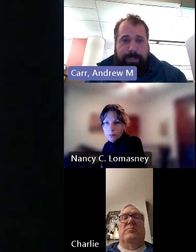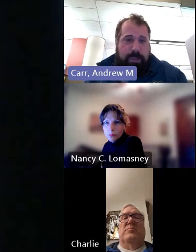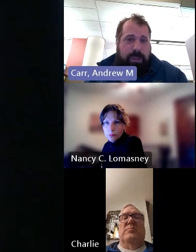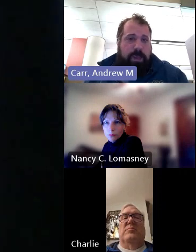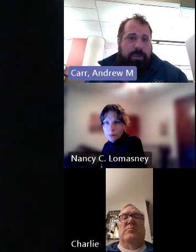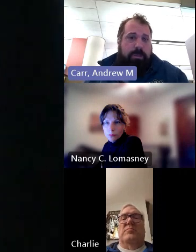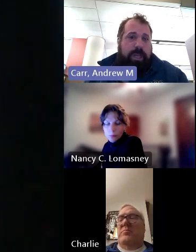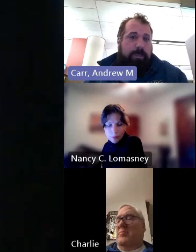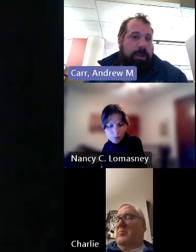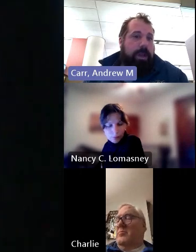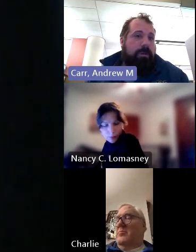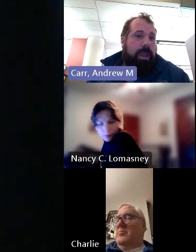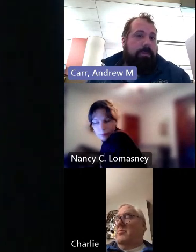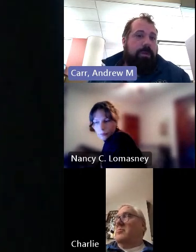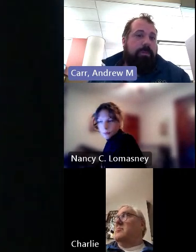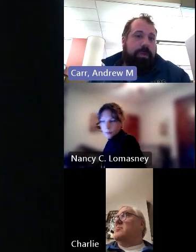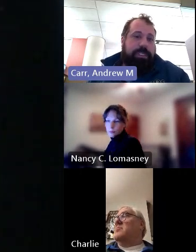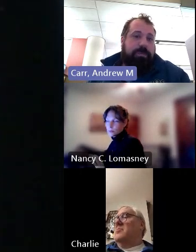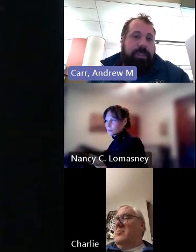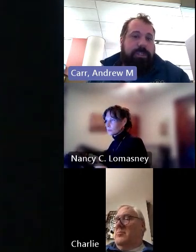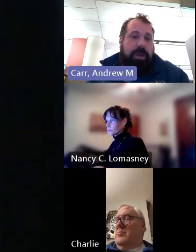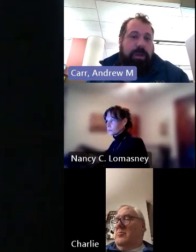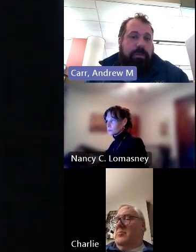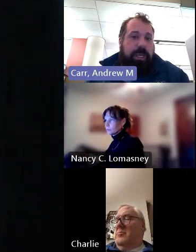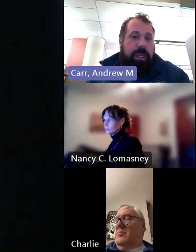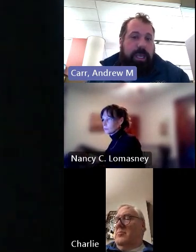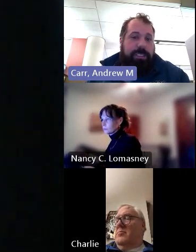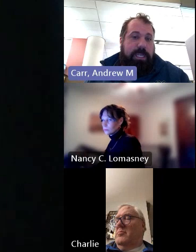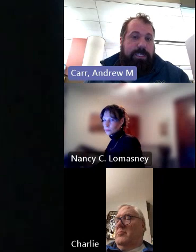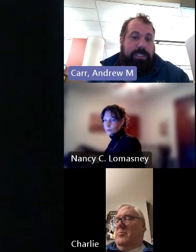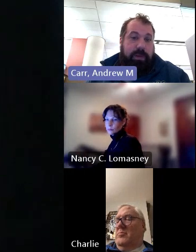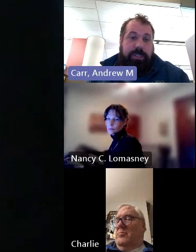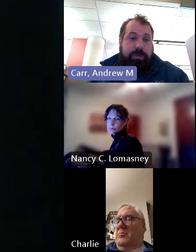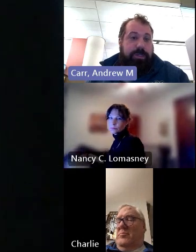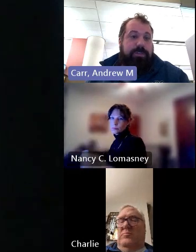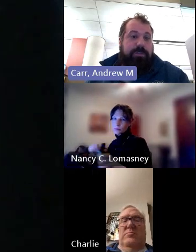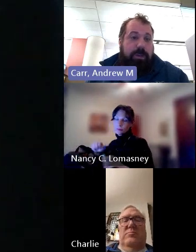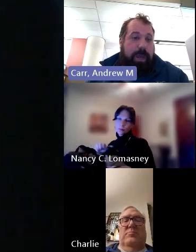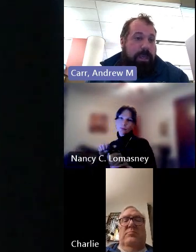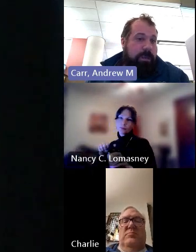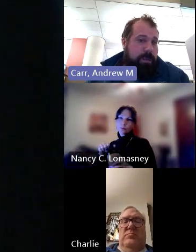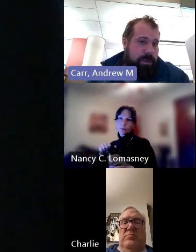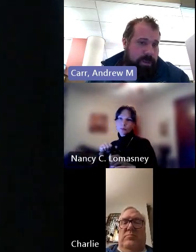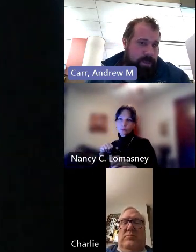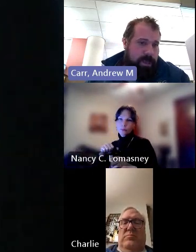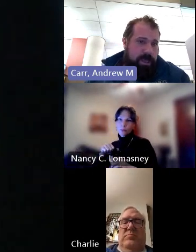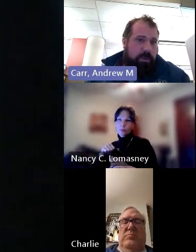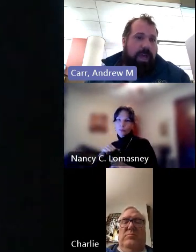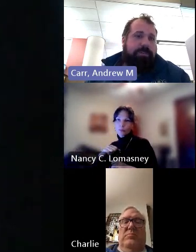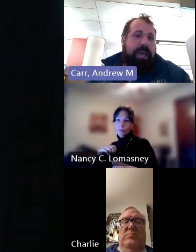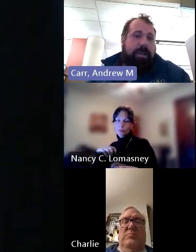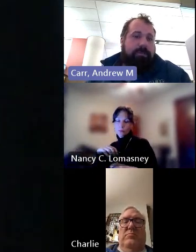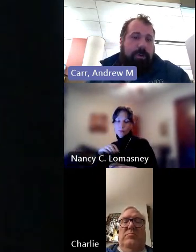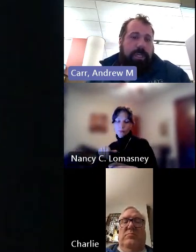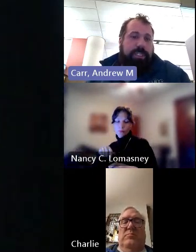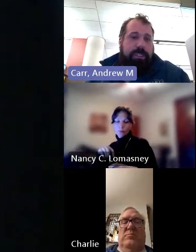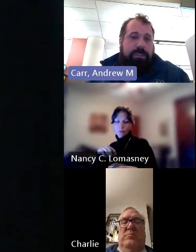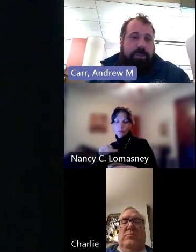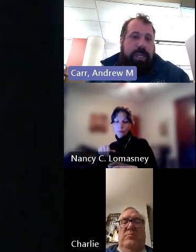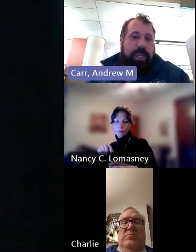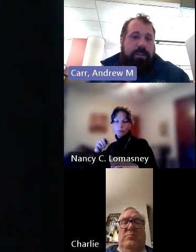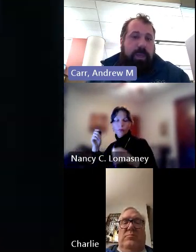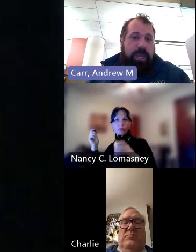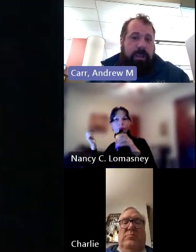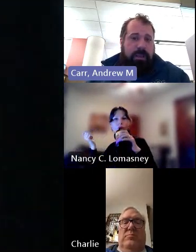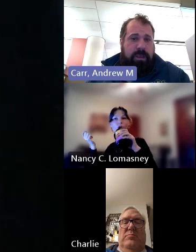yourselves. The meeting moderator may mute participants throughout the meeting as necessary to reduce feedback. We'll have time for questions